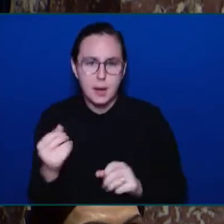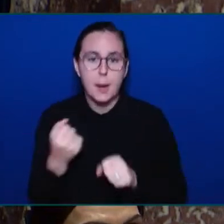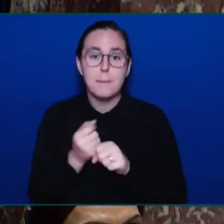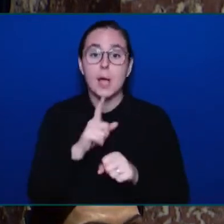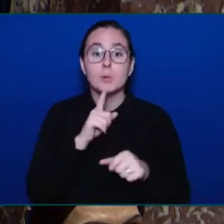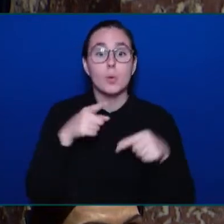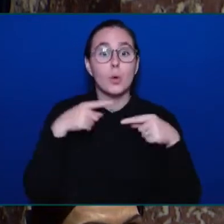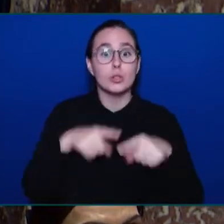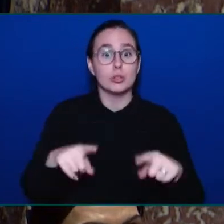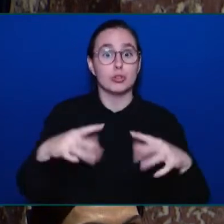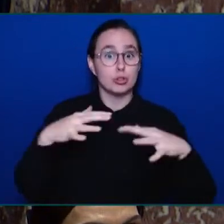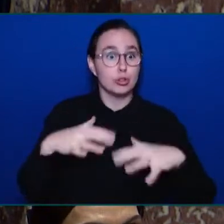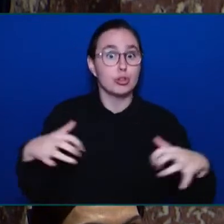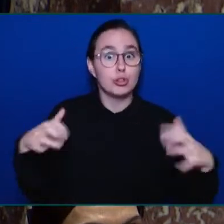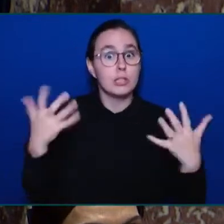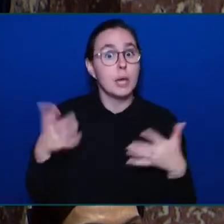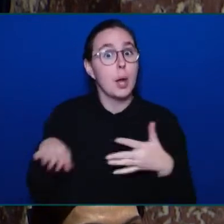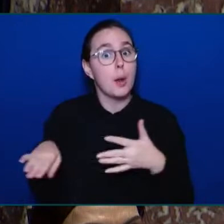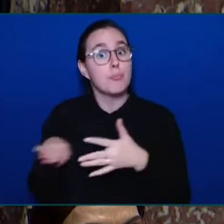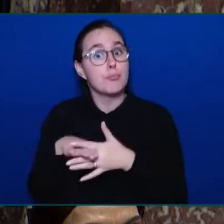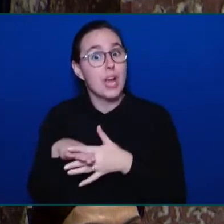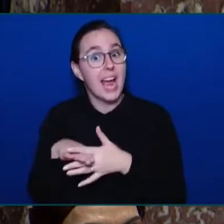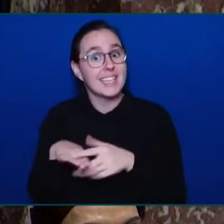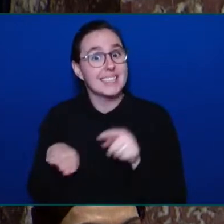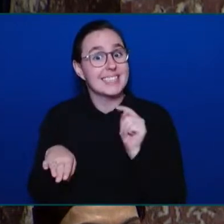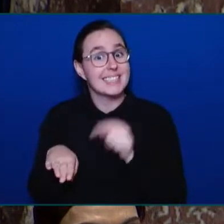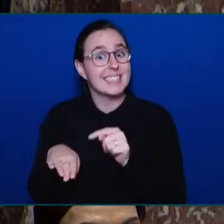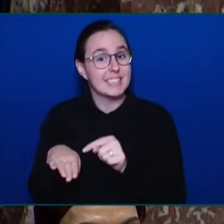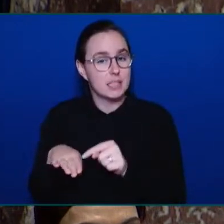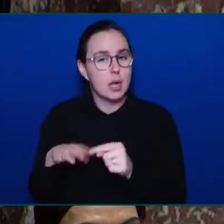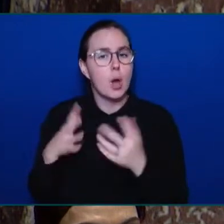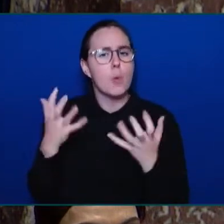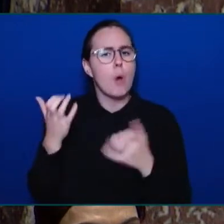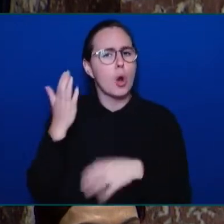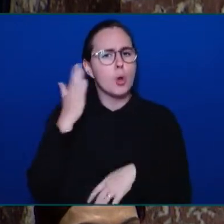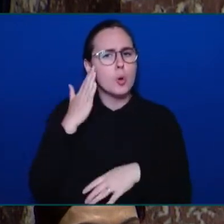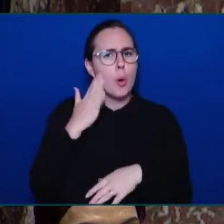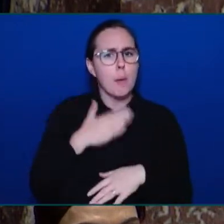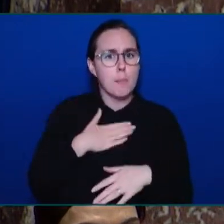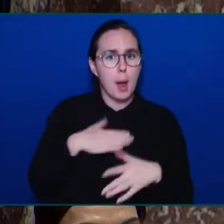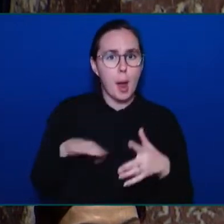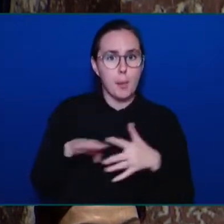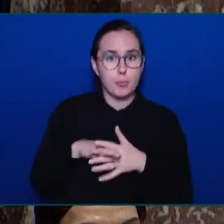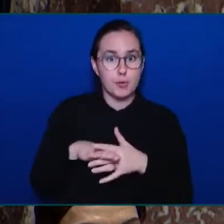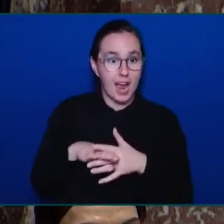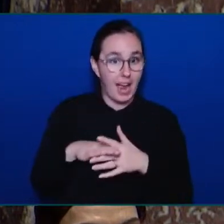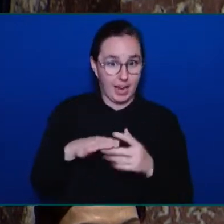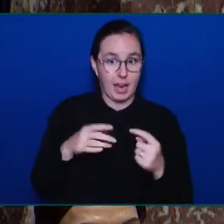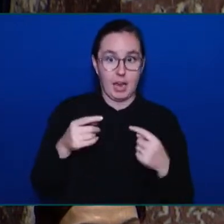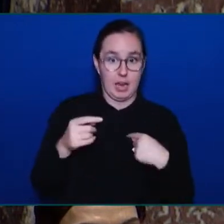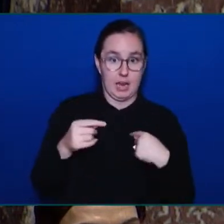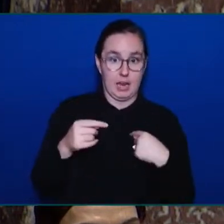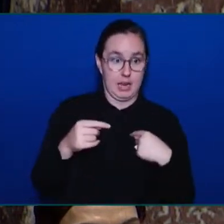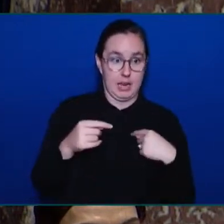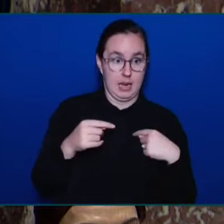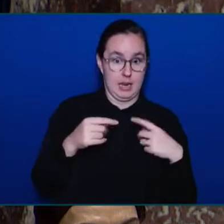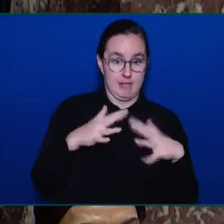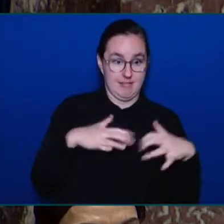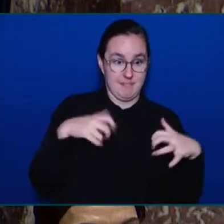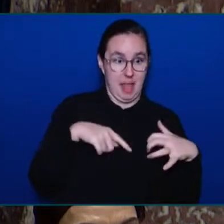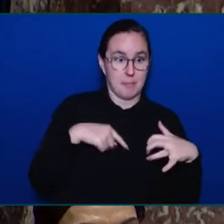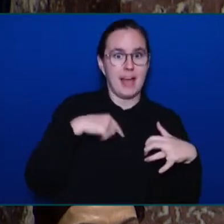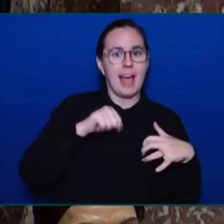you don't have an excuse to miss the roundtable, he wrote to me. Whether it's fiercely defending the Saanich Inlet, stream keeping,